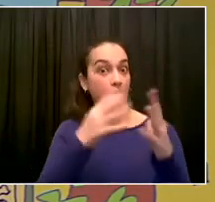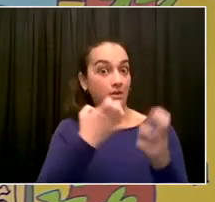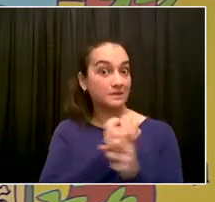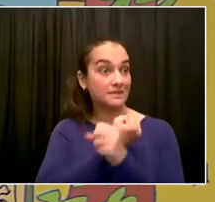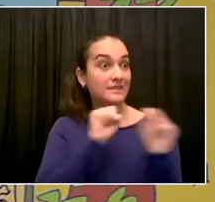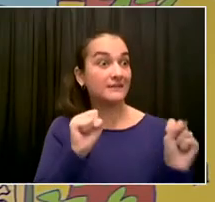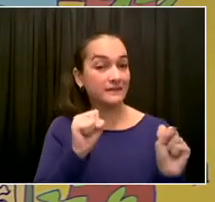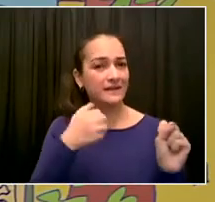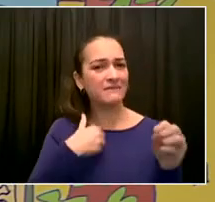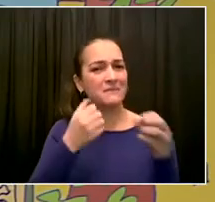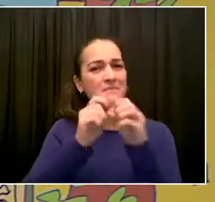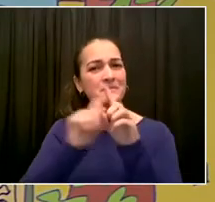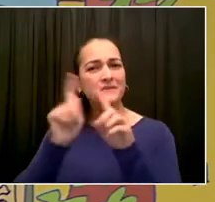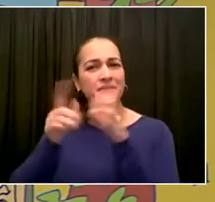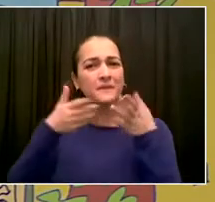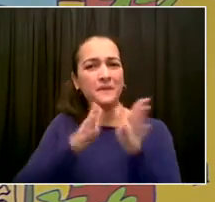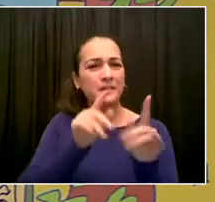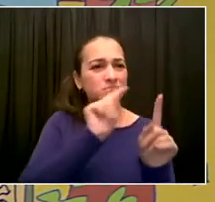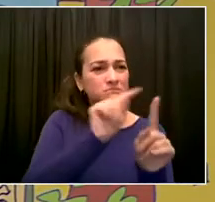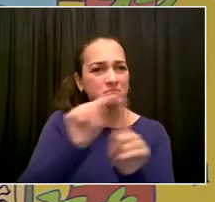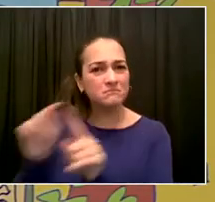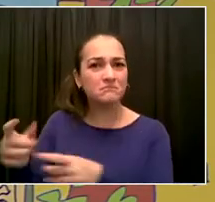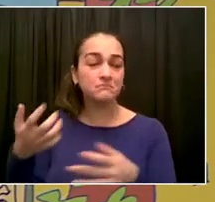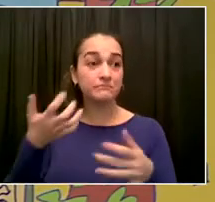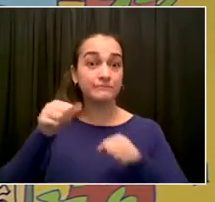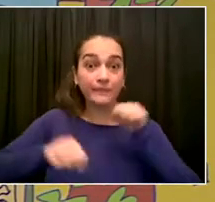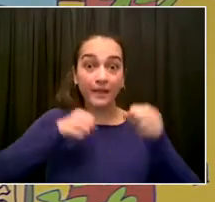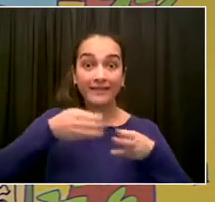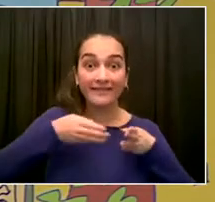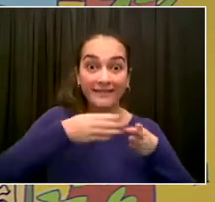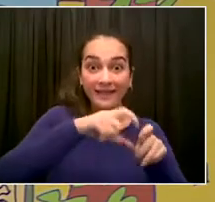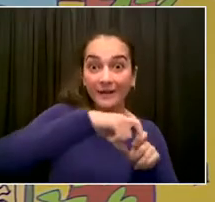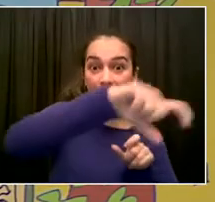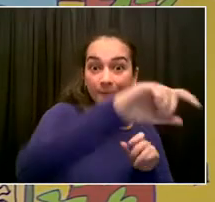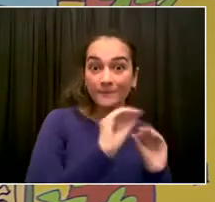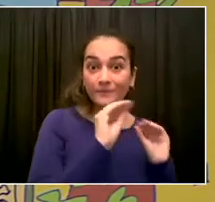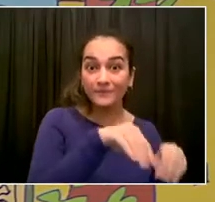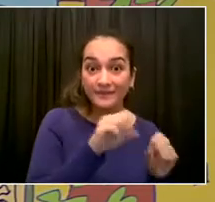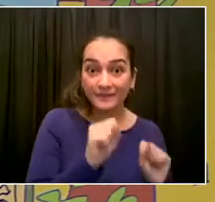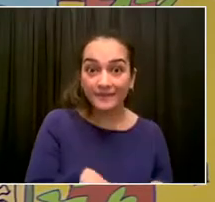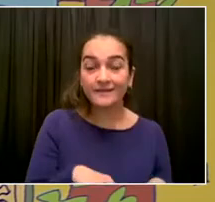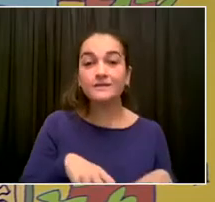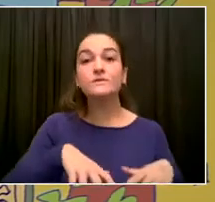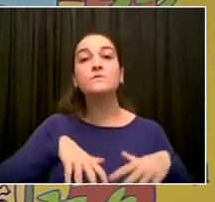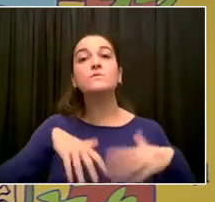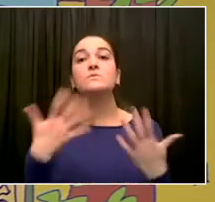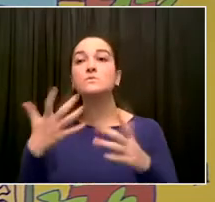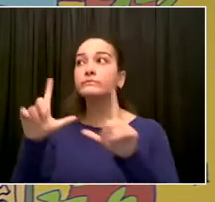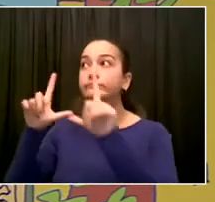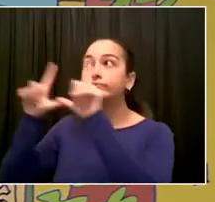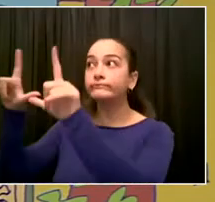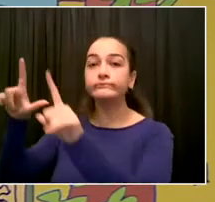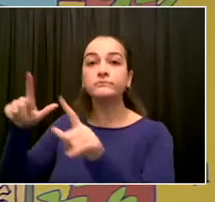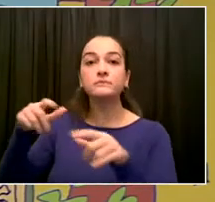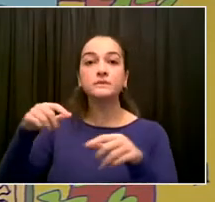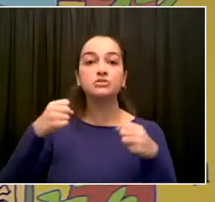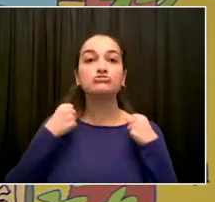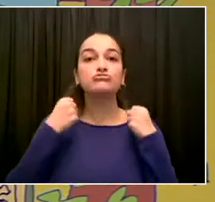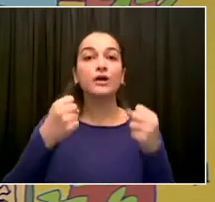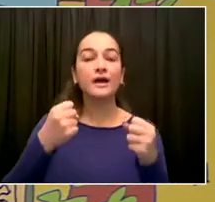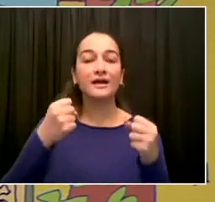at the other factors in the community. You do need to look at, for example, I've always felt this, you gotta look at what's happening